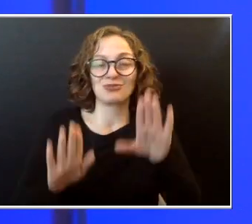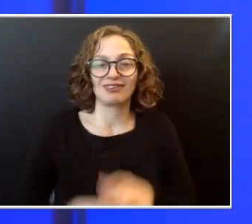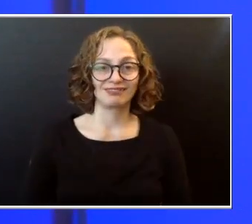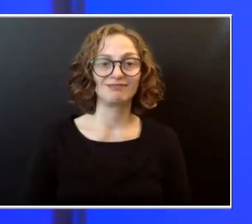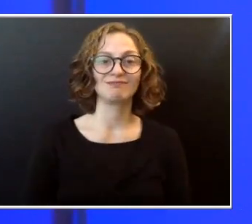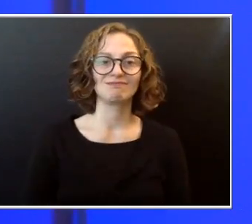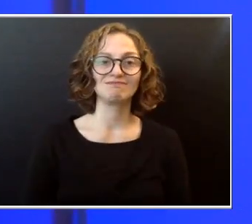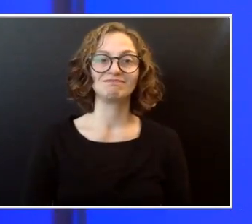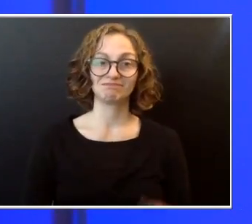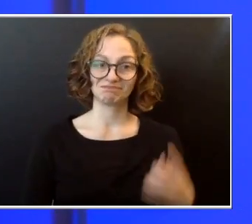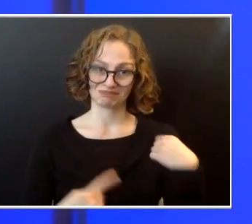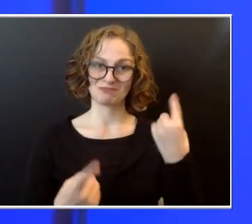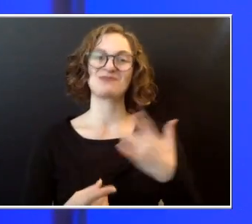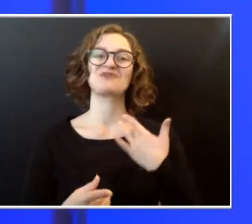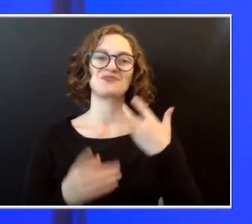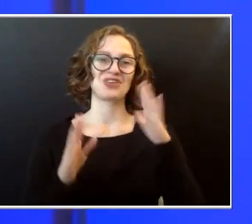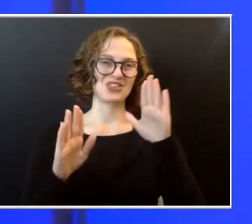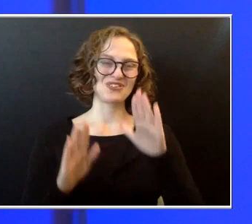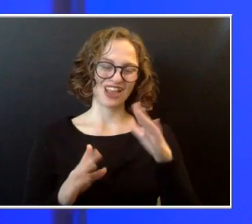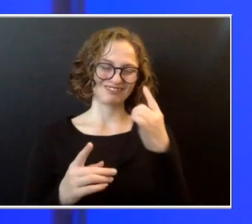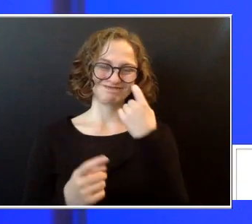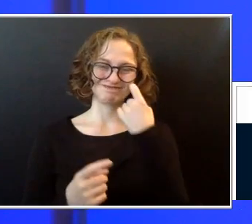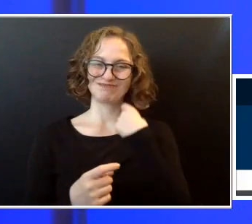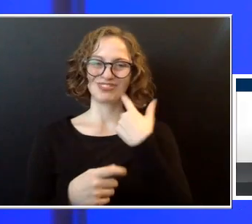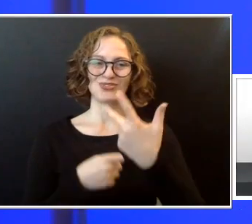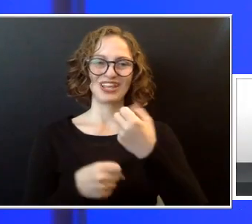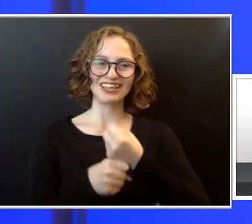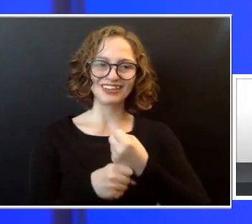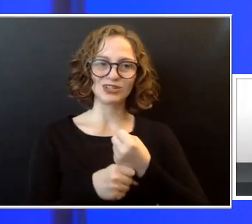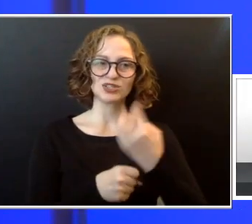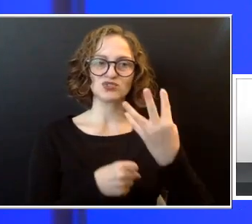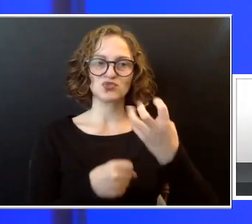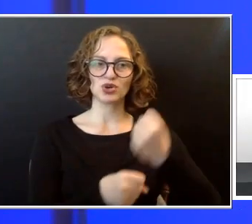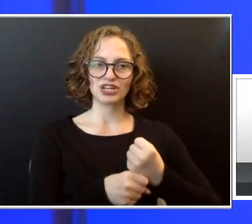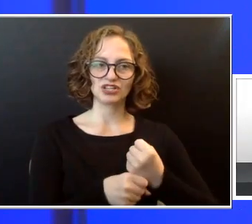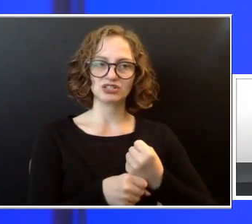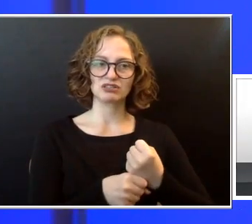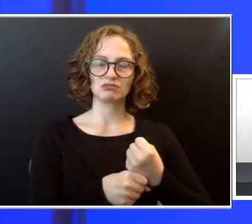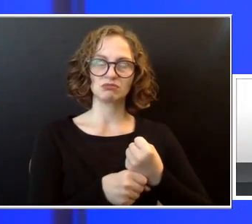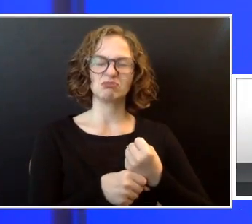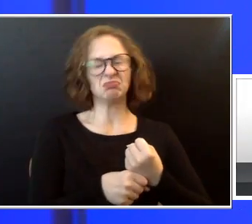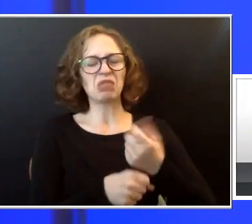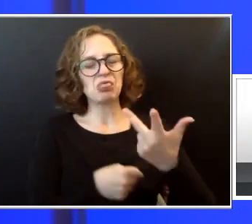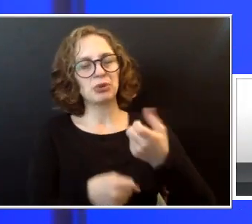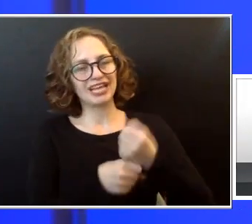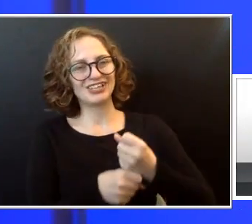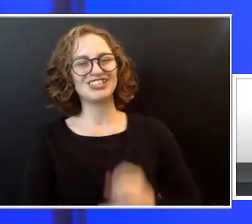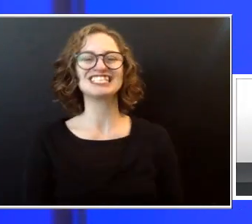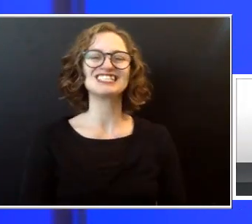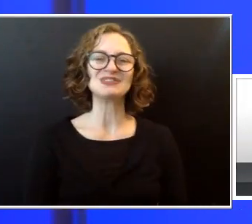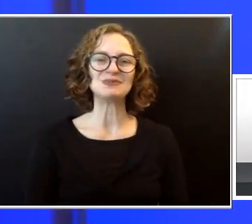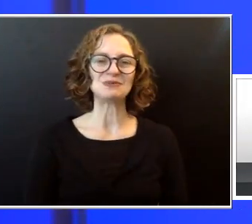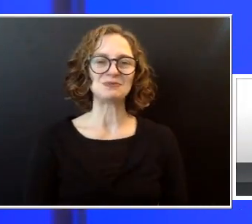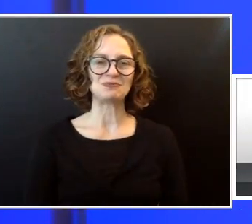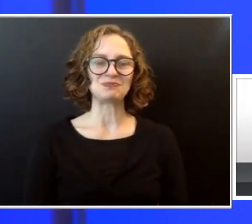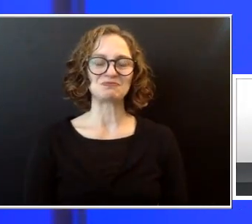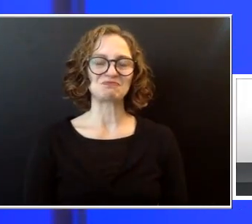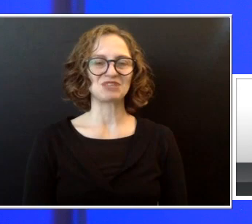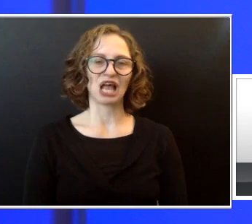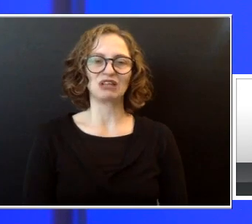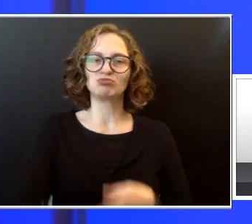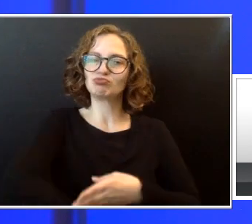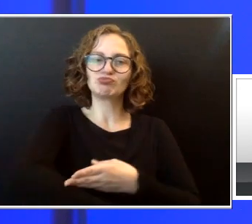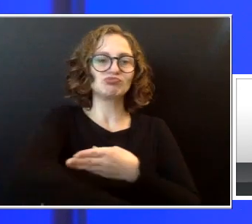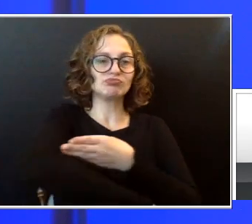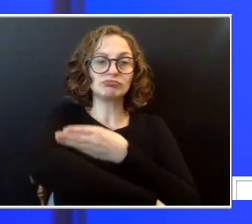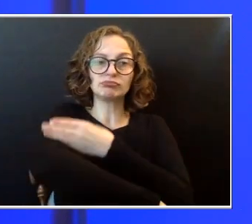for the last 3 years, 4 years, maybe 3 years, and just recuperating. I am in remission.